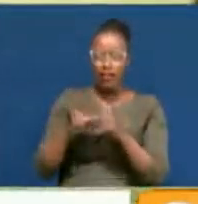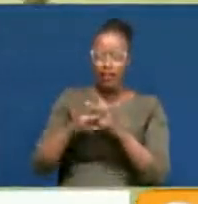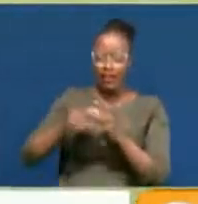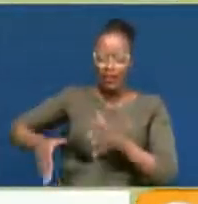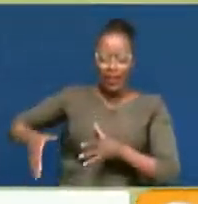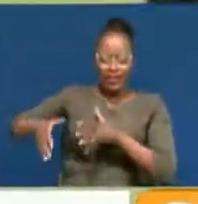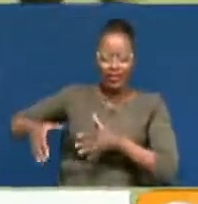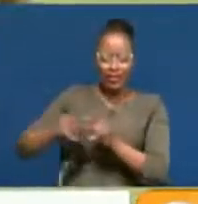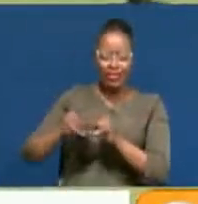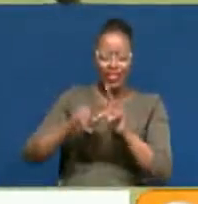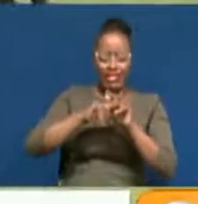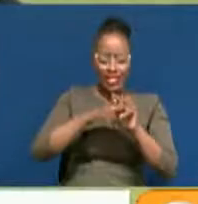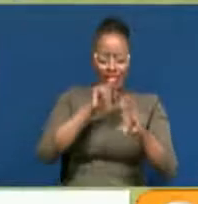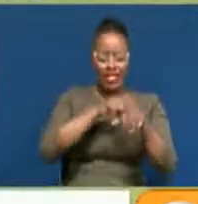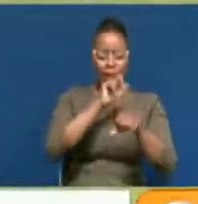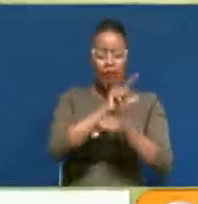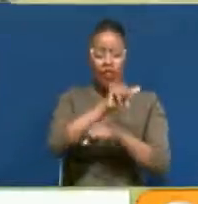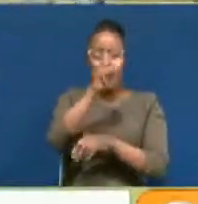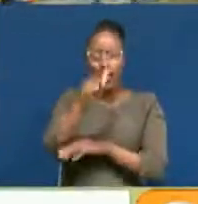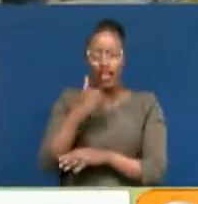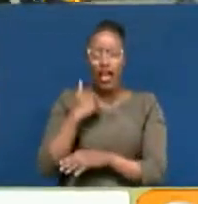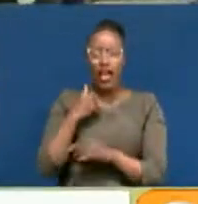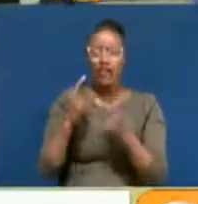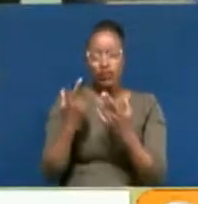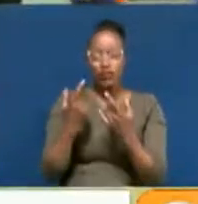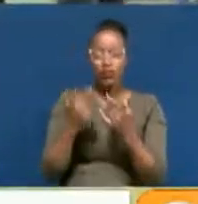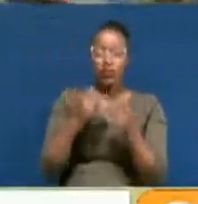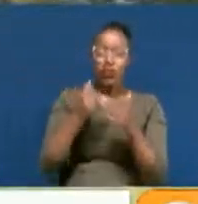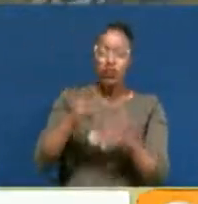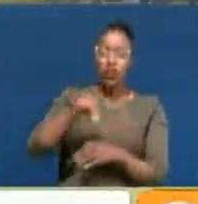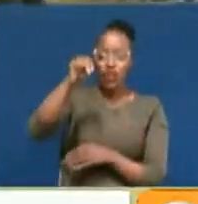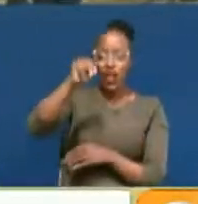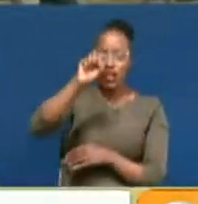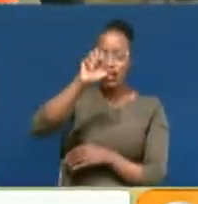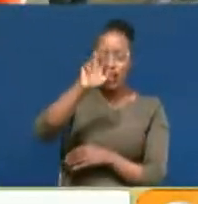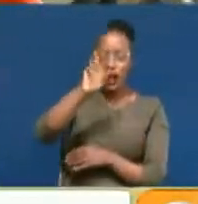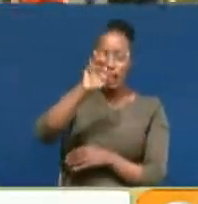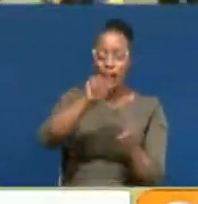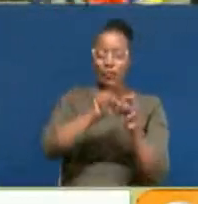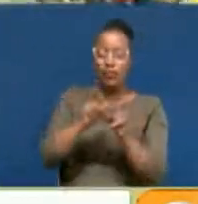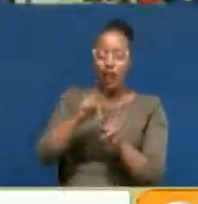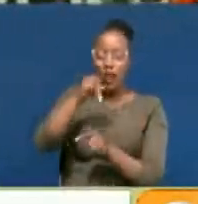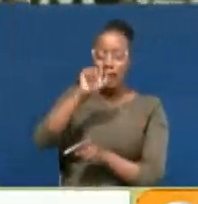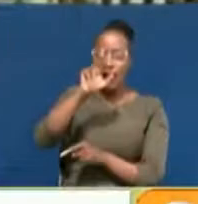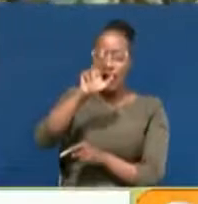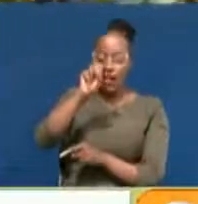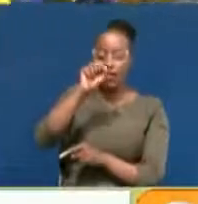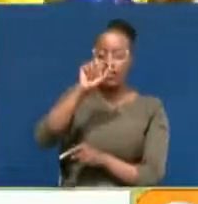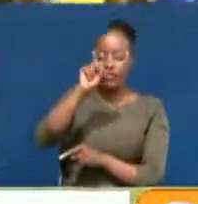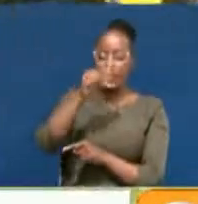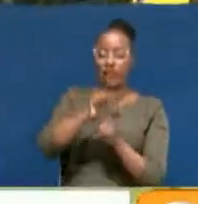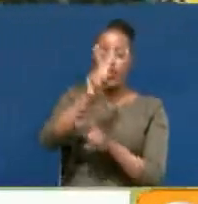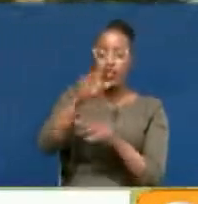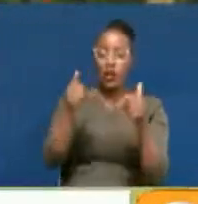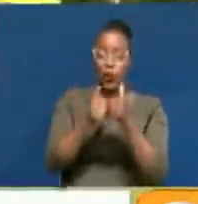day's early 11 a.m. kickoff at the Arifure grounds before Northern Suburbs take on Yamanashi Impala Saracens in the second clash